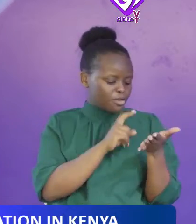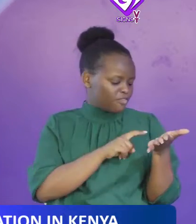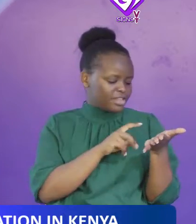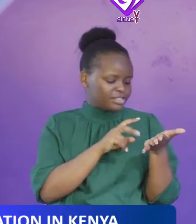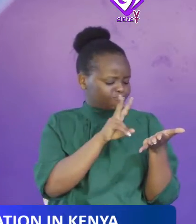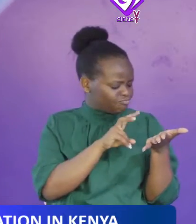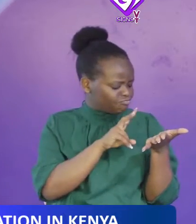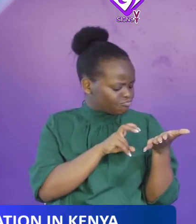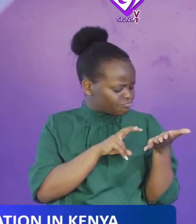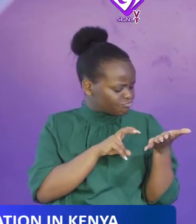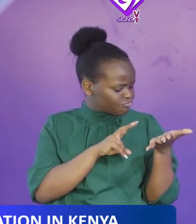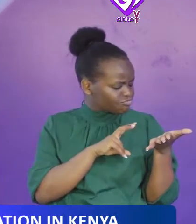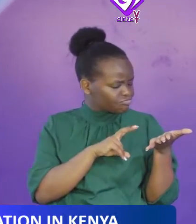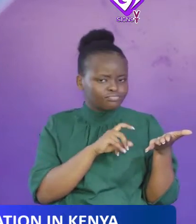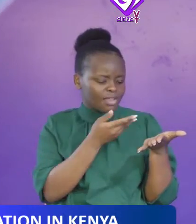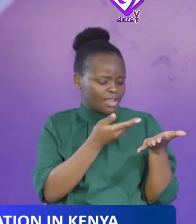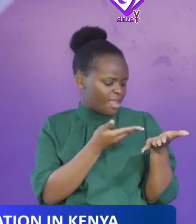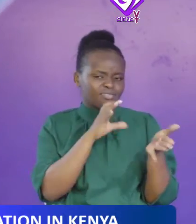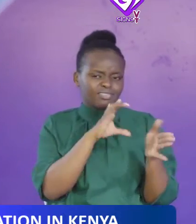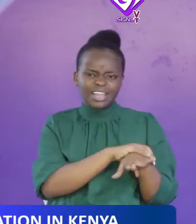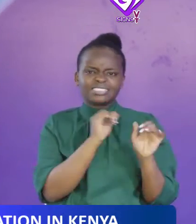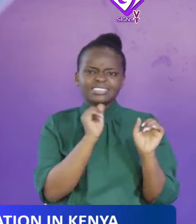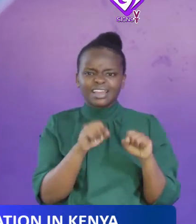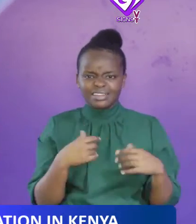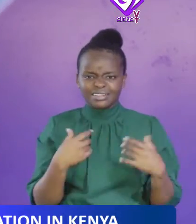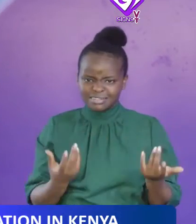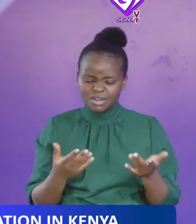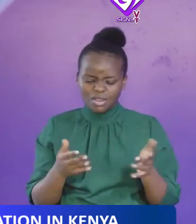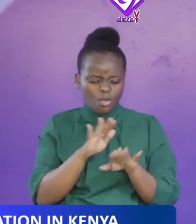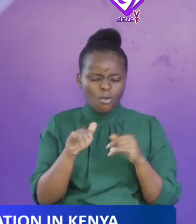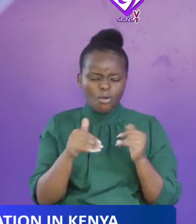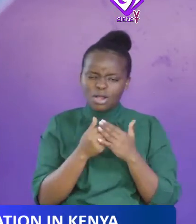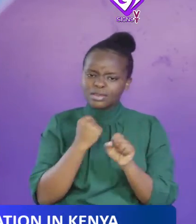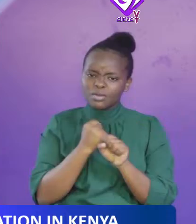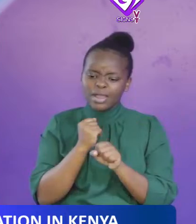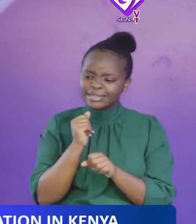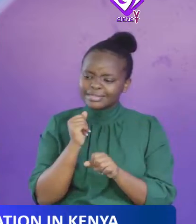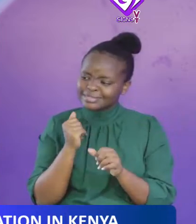other ResearchGate, academia, all the work you've done,